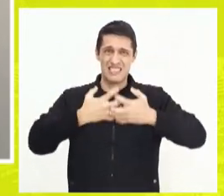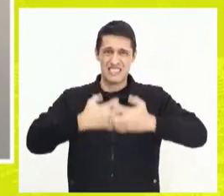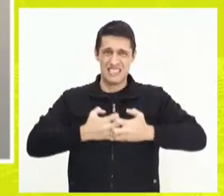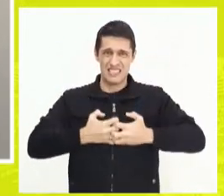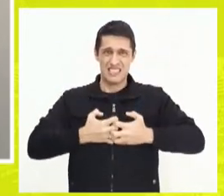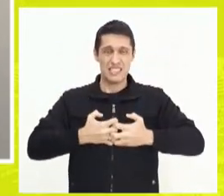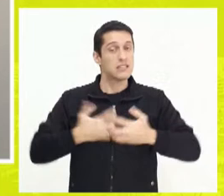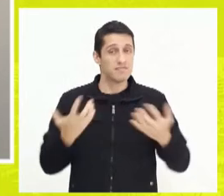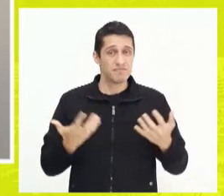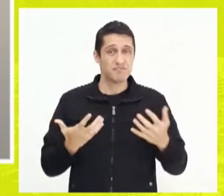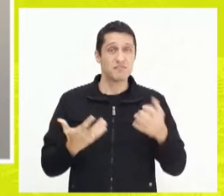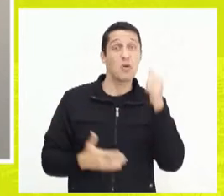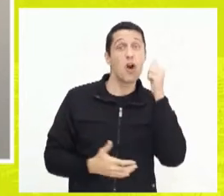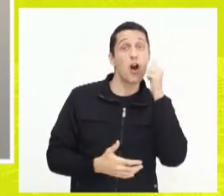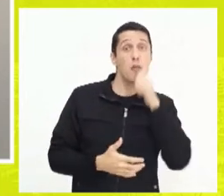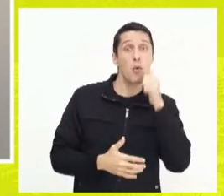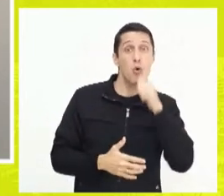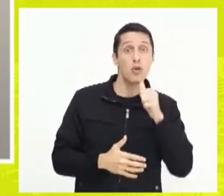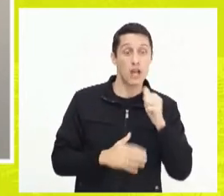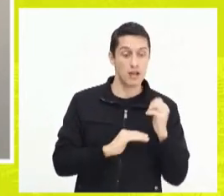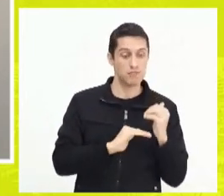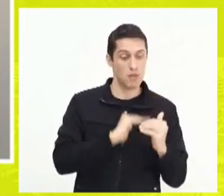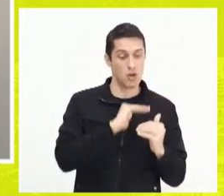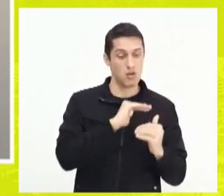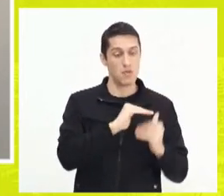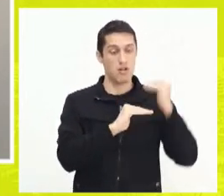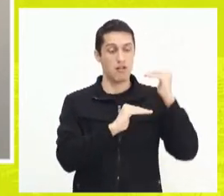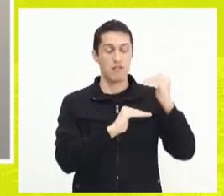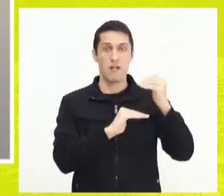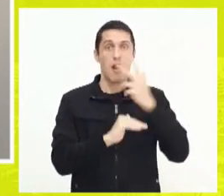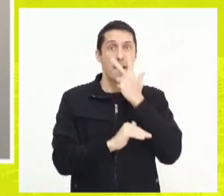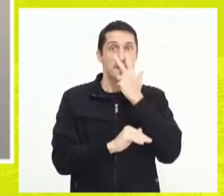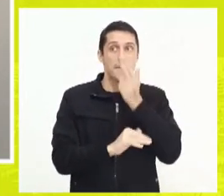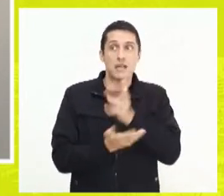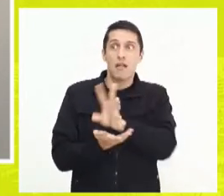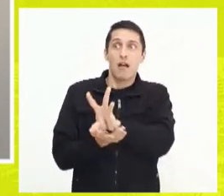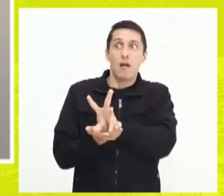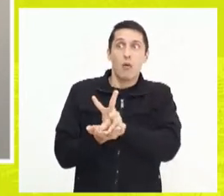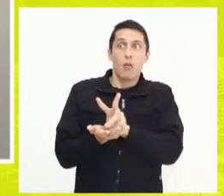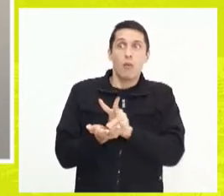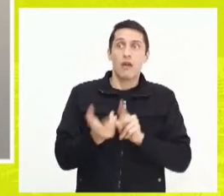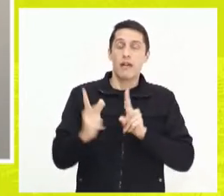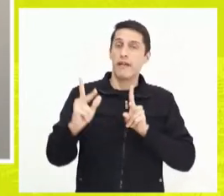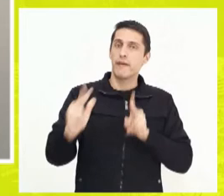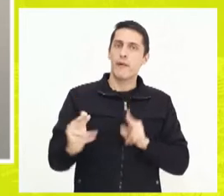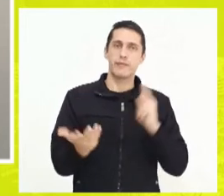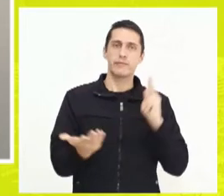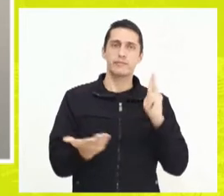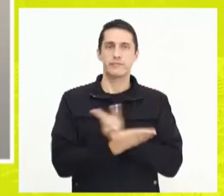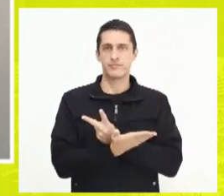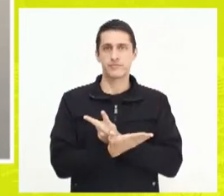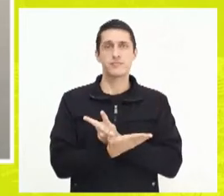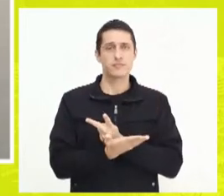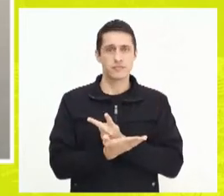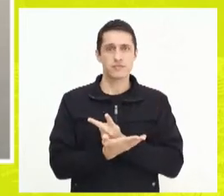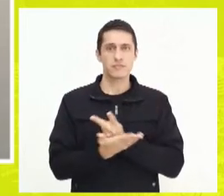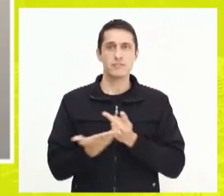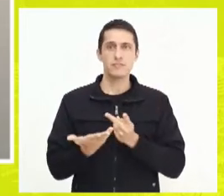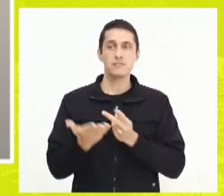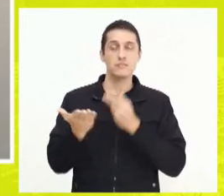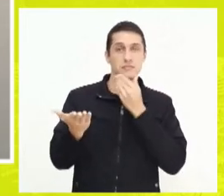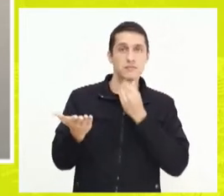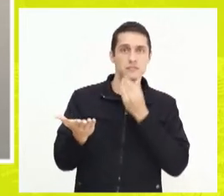rooted that women themselves end up assimilating these values of